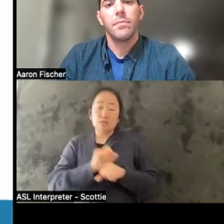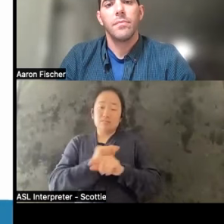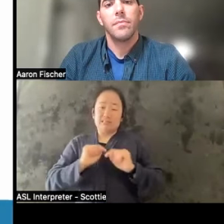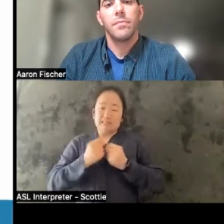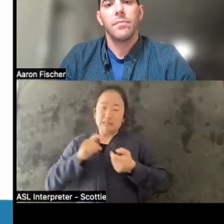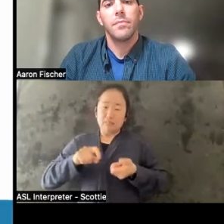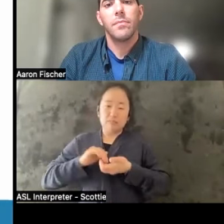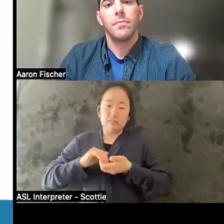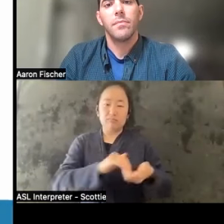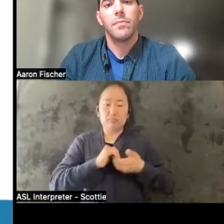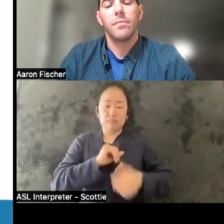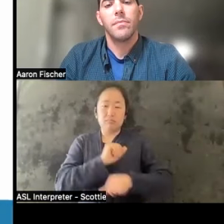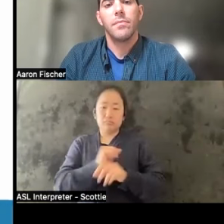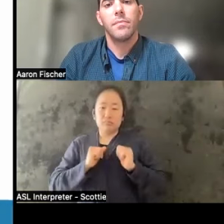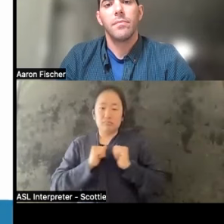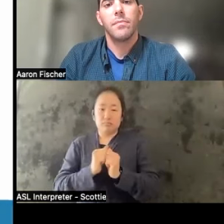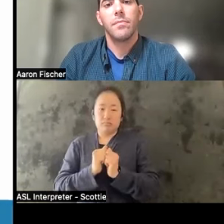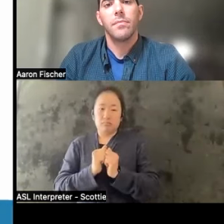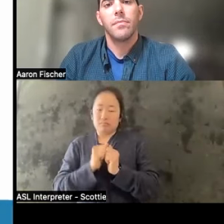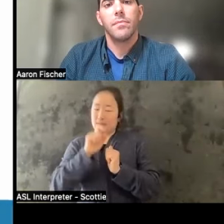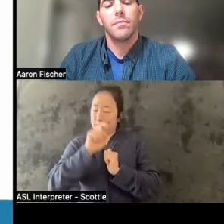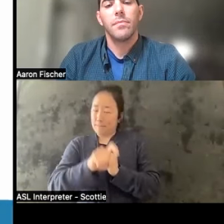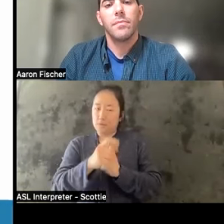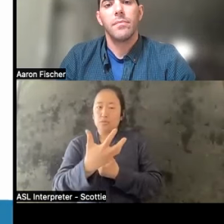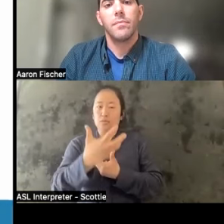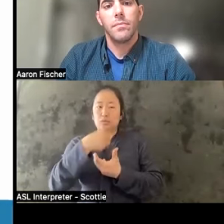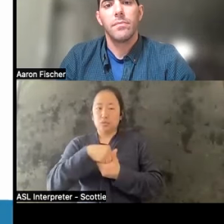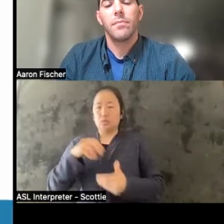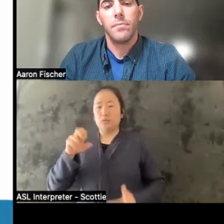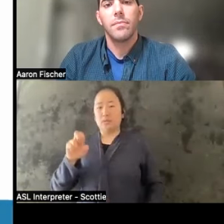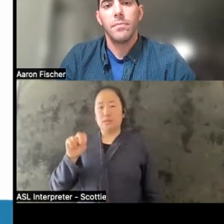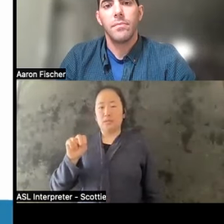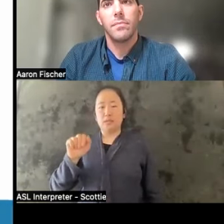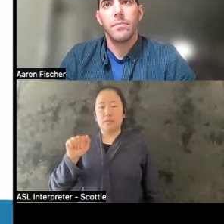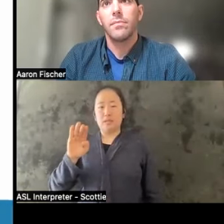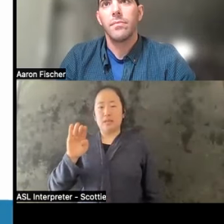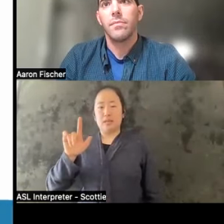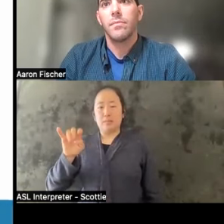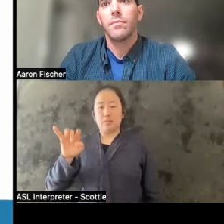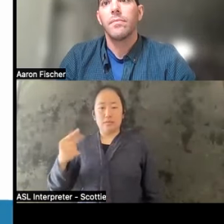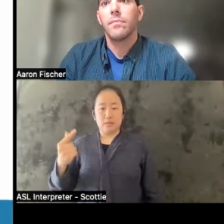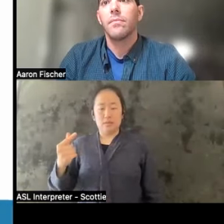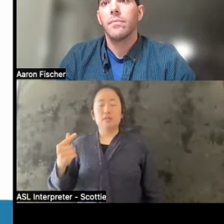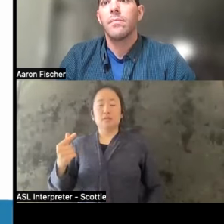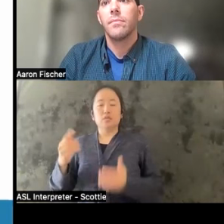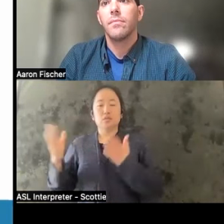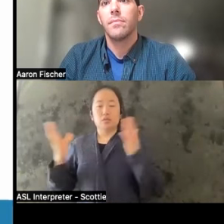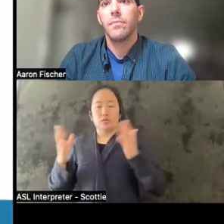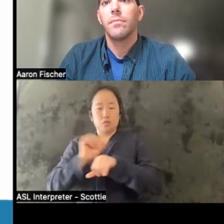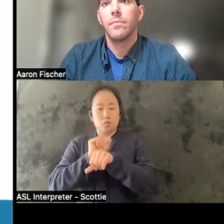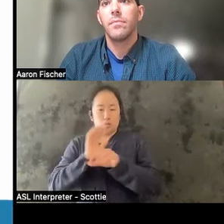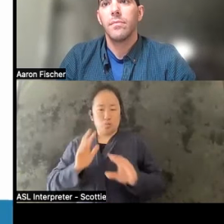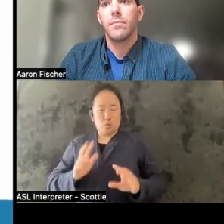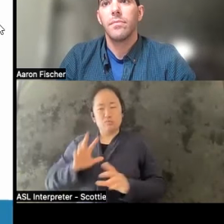that must include the enabling services workers, which does include community health workers.